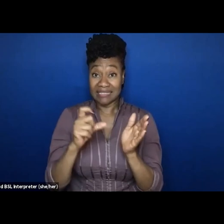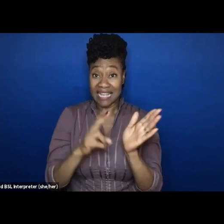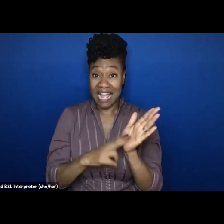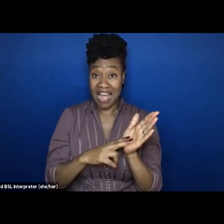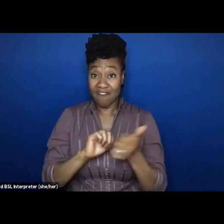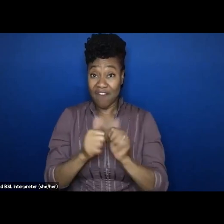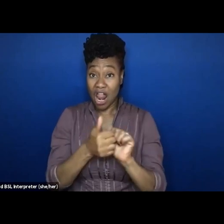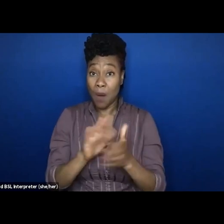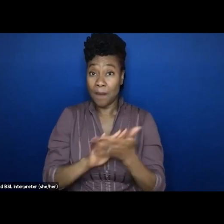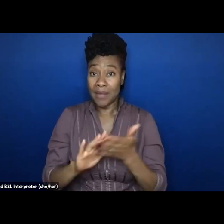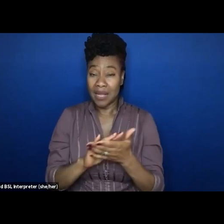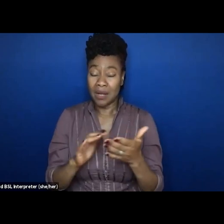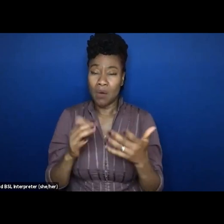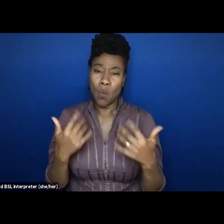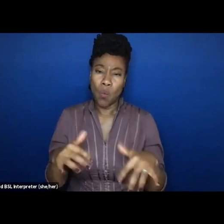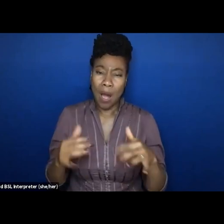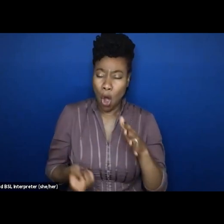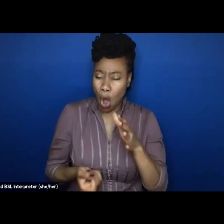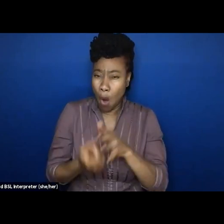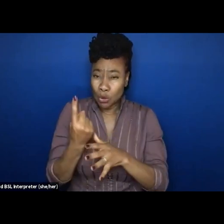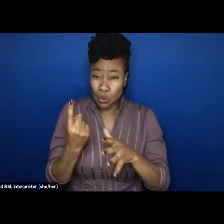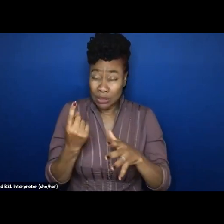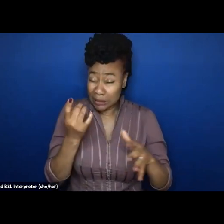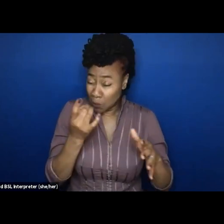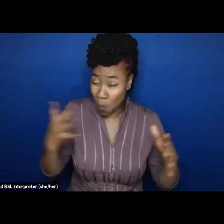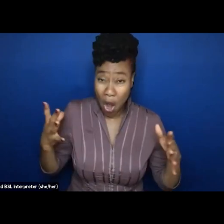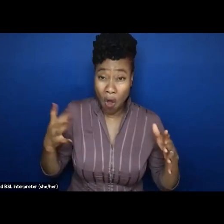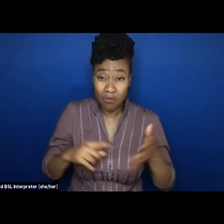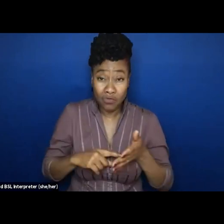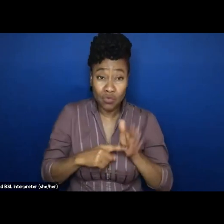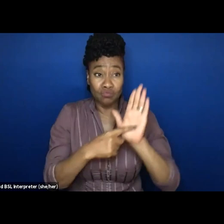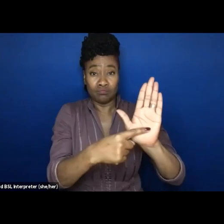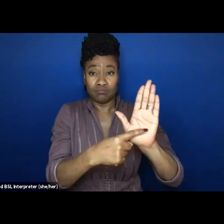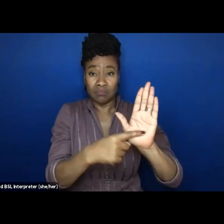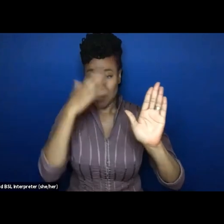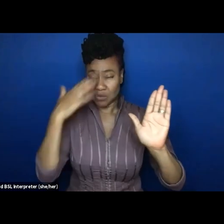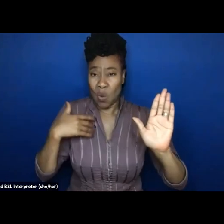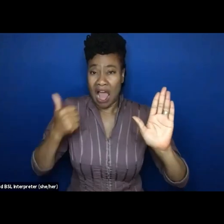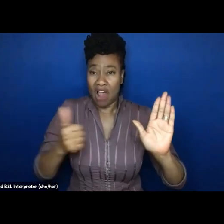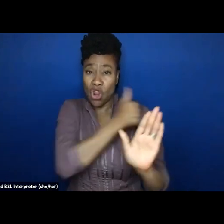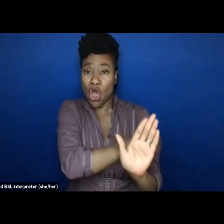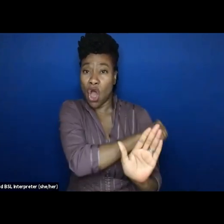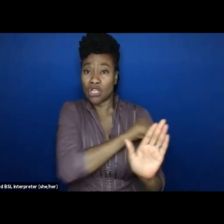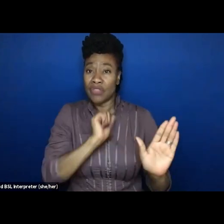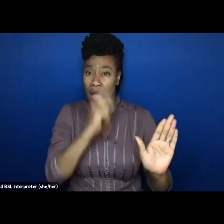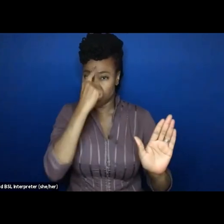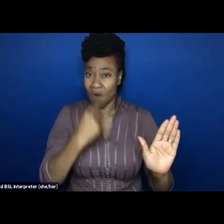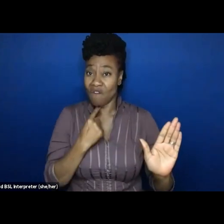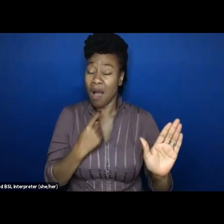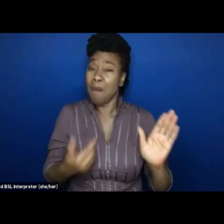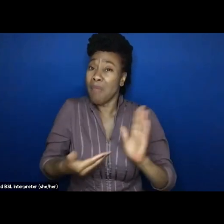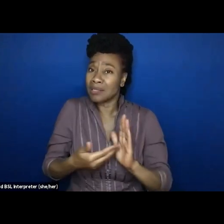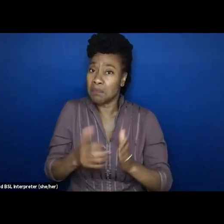a unique opportunity to raise mental health nurses' profile and initiate much needed conversations into